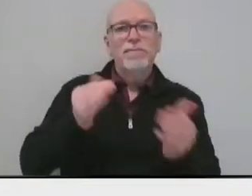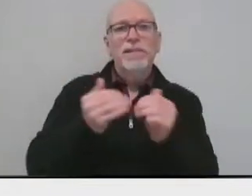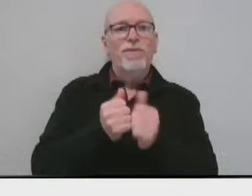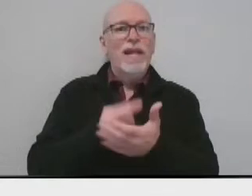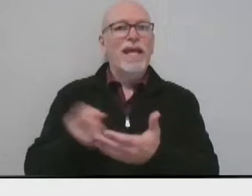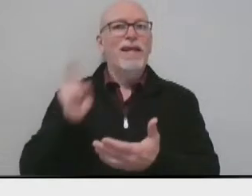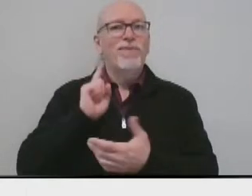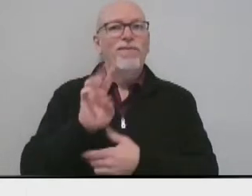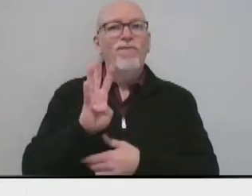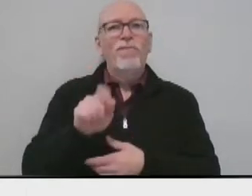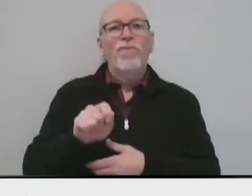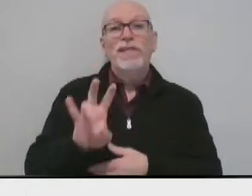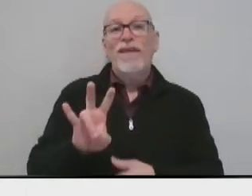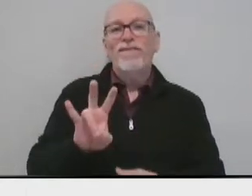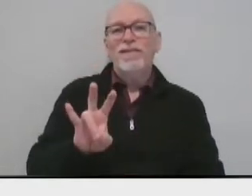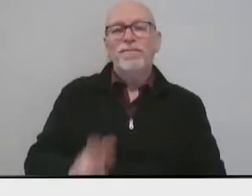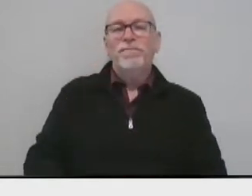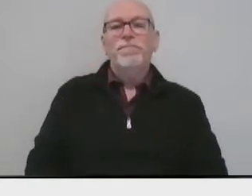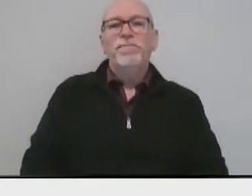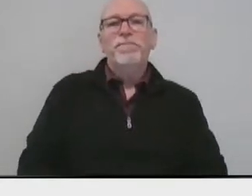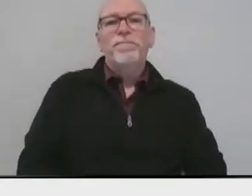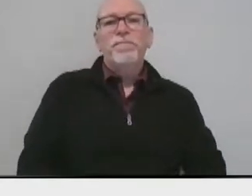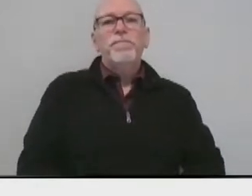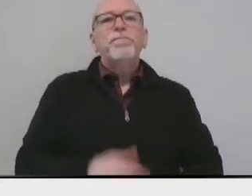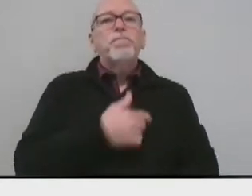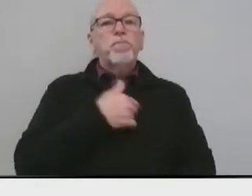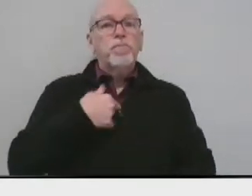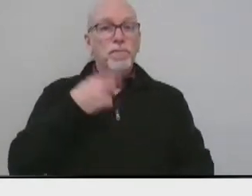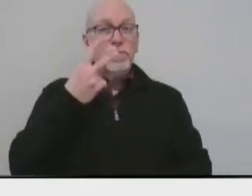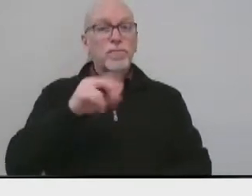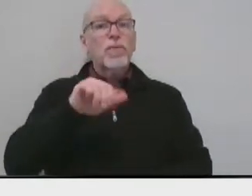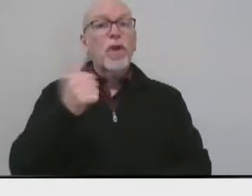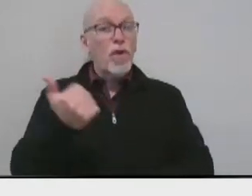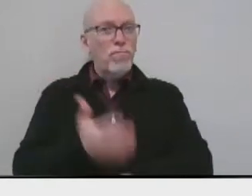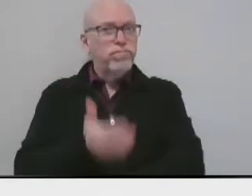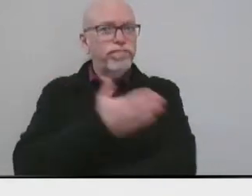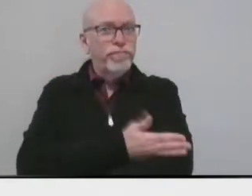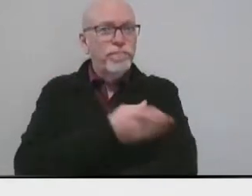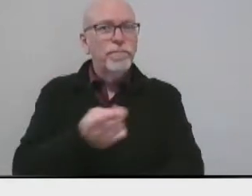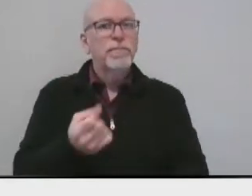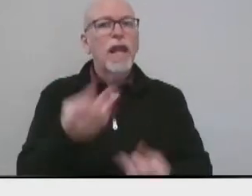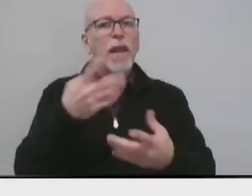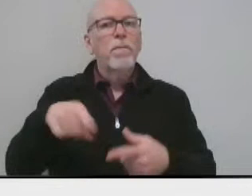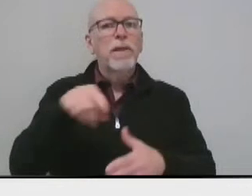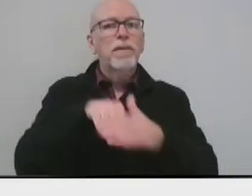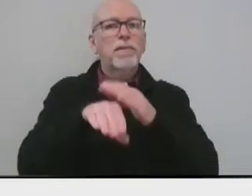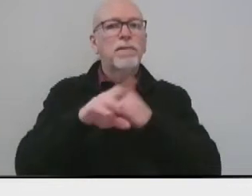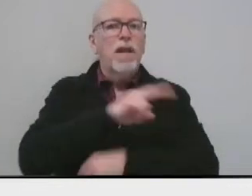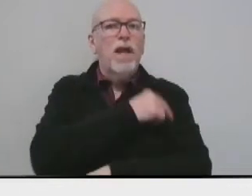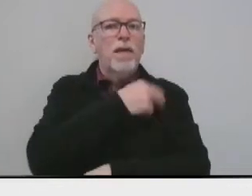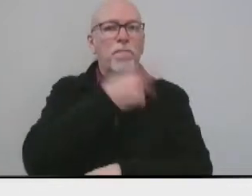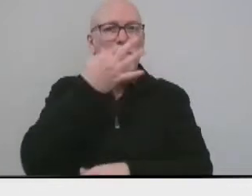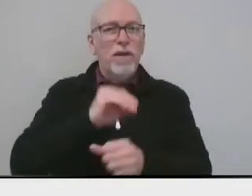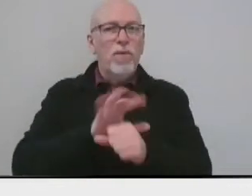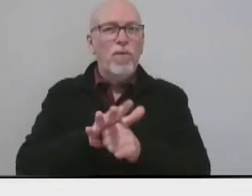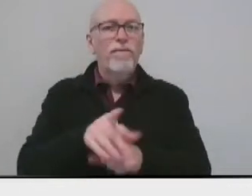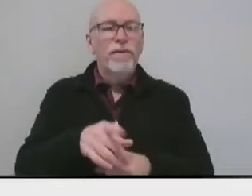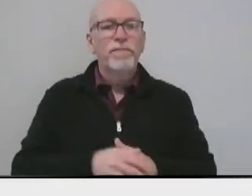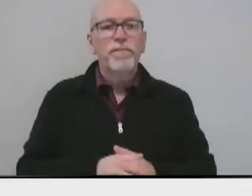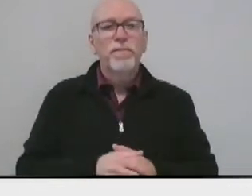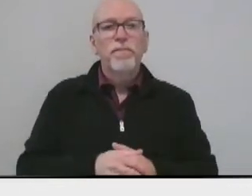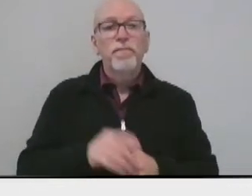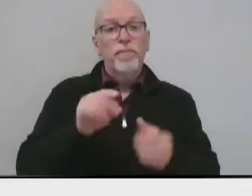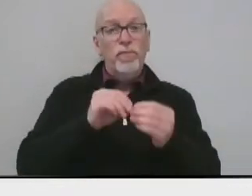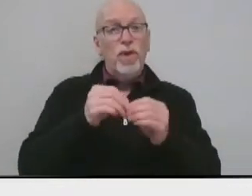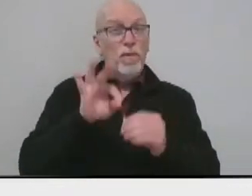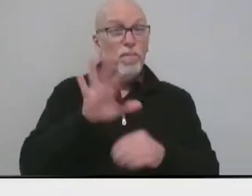of 4.7%. We also have seen another decline in the number of Hoosiers hospitalized with COVID-19 symptoms. The number of